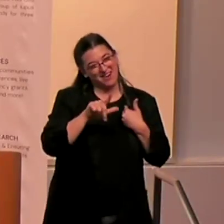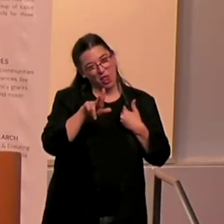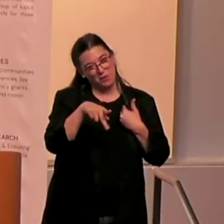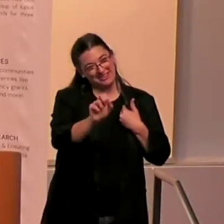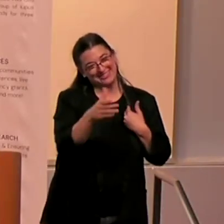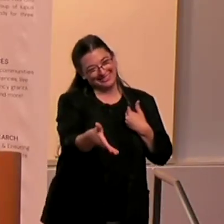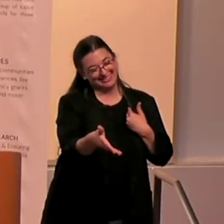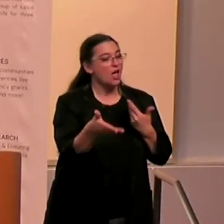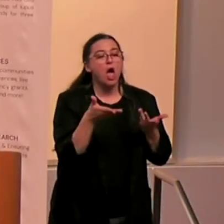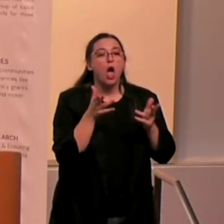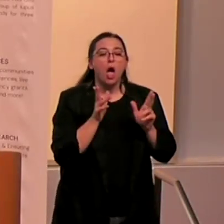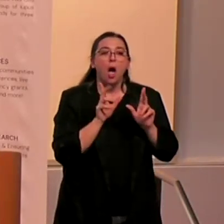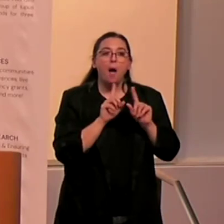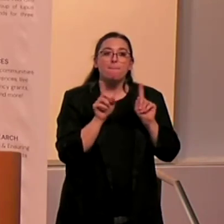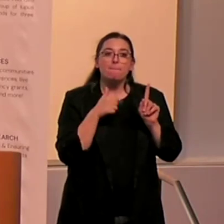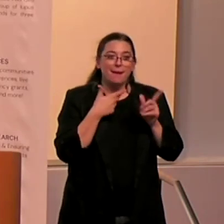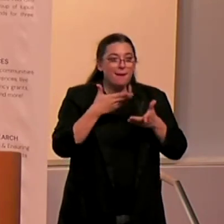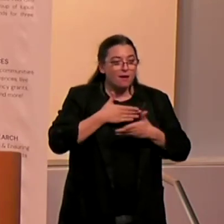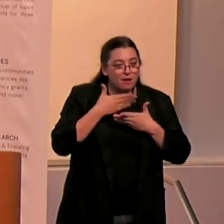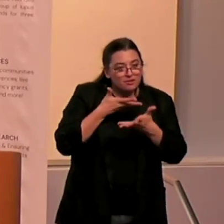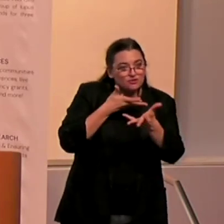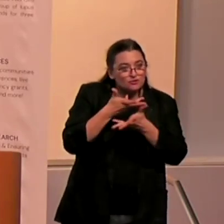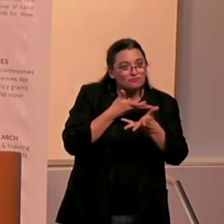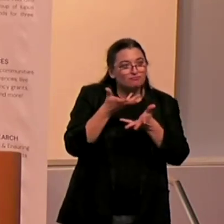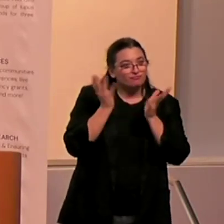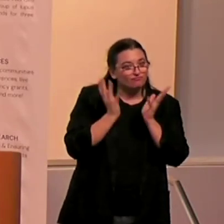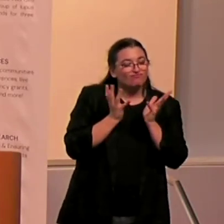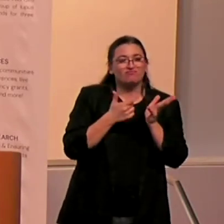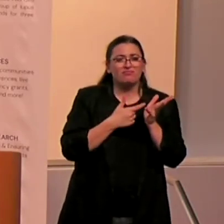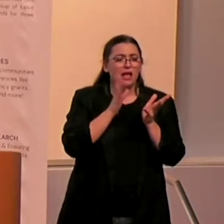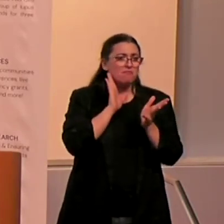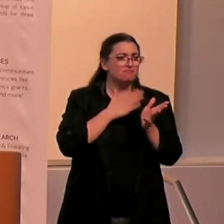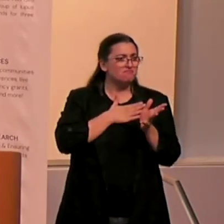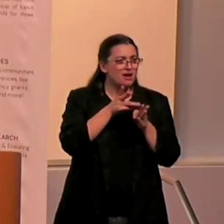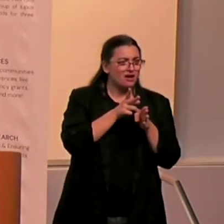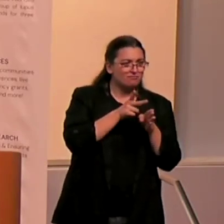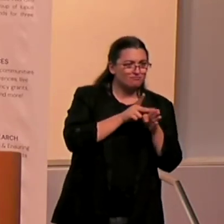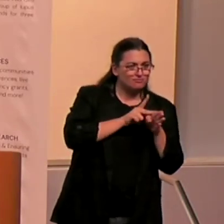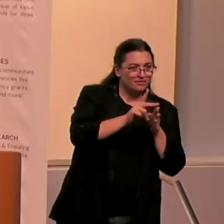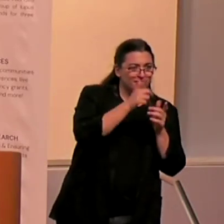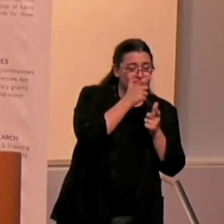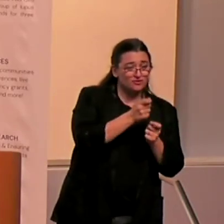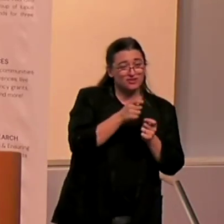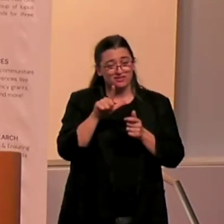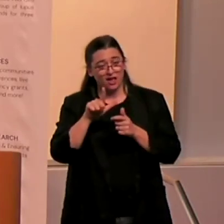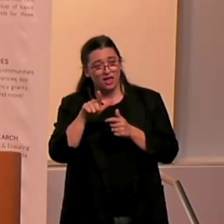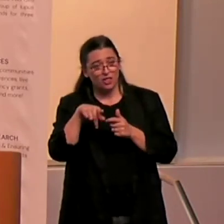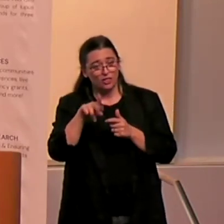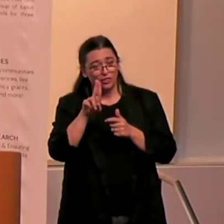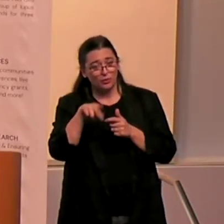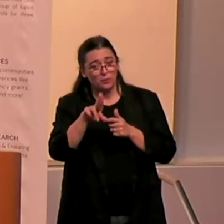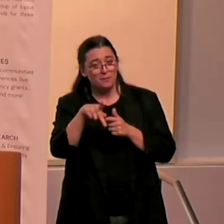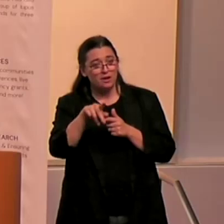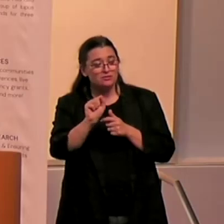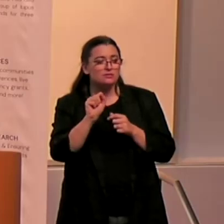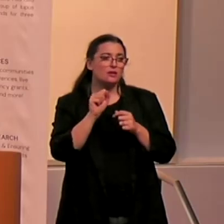but I certainly am happy to talk about it. And I mean, like my professional interests, I think have started to overlap with lupus and just autoimmune disease